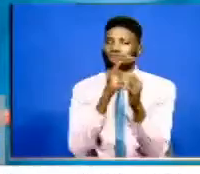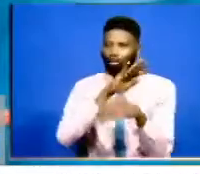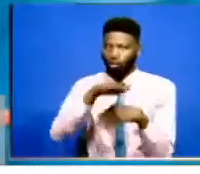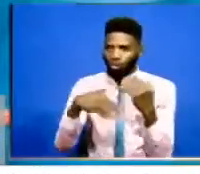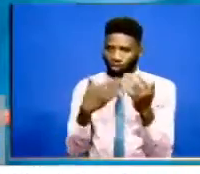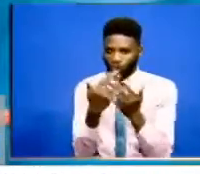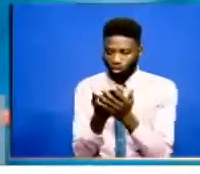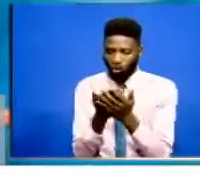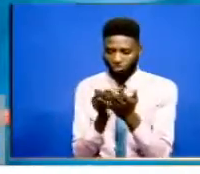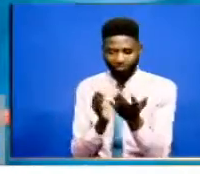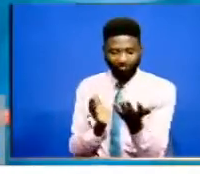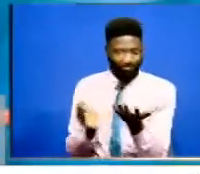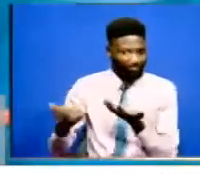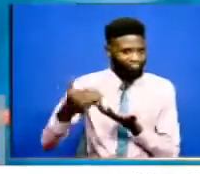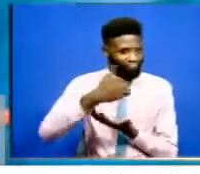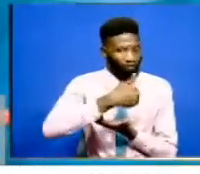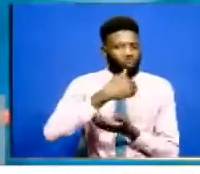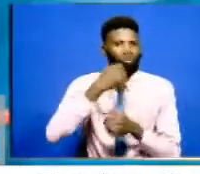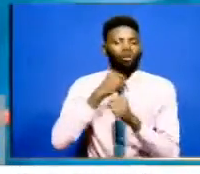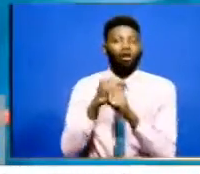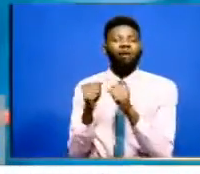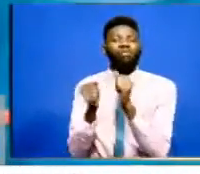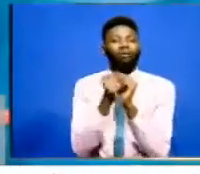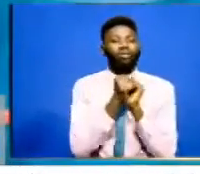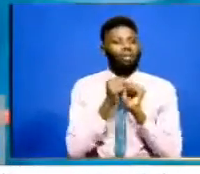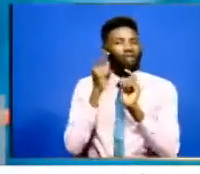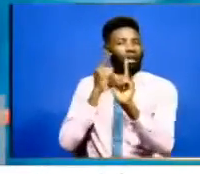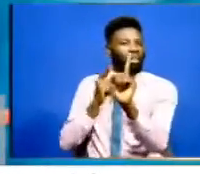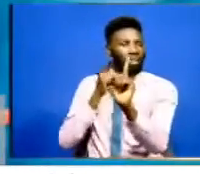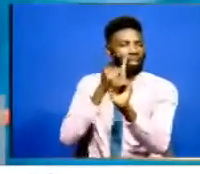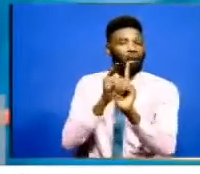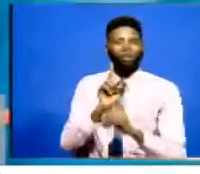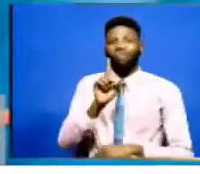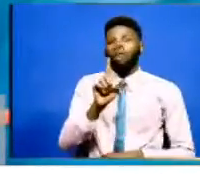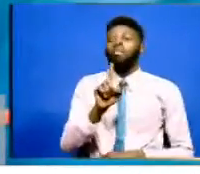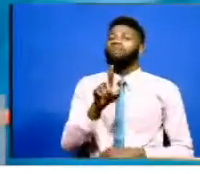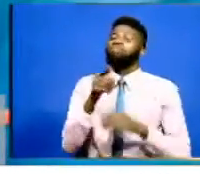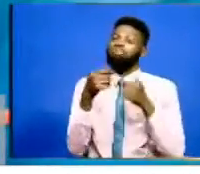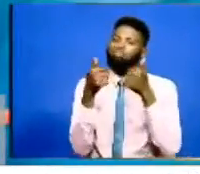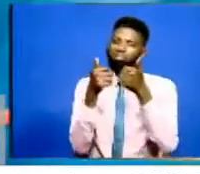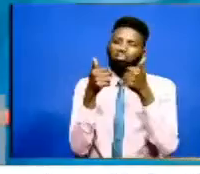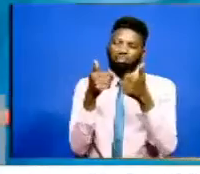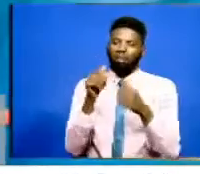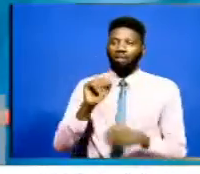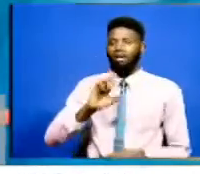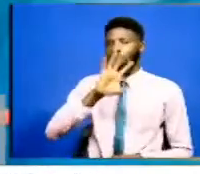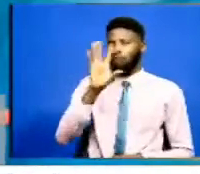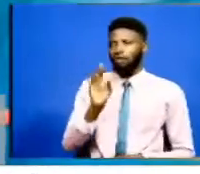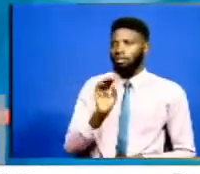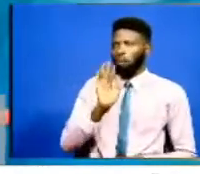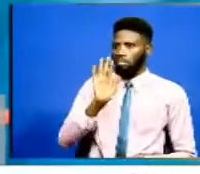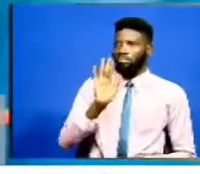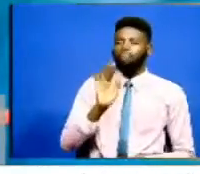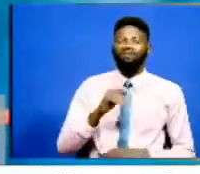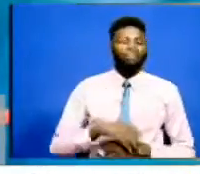a common noble cause, it's a pride for Africa. Uh-huh. Though